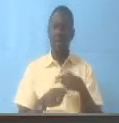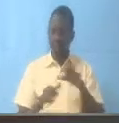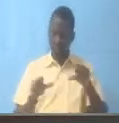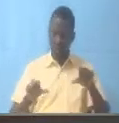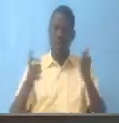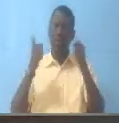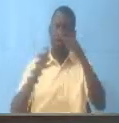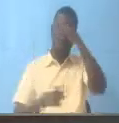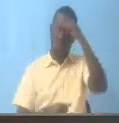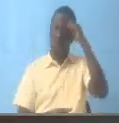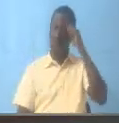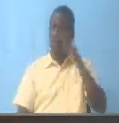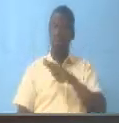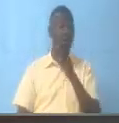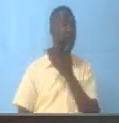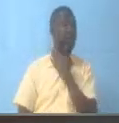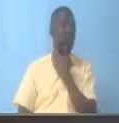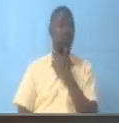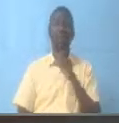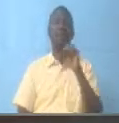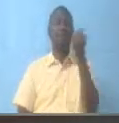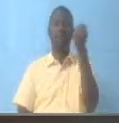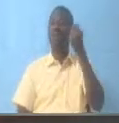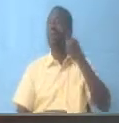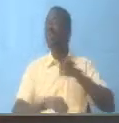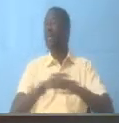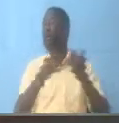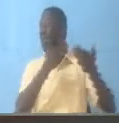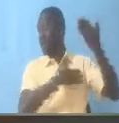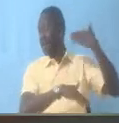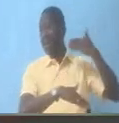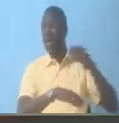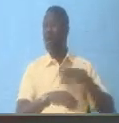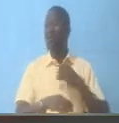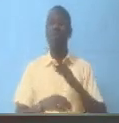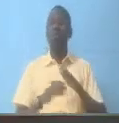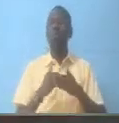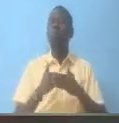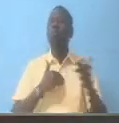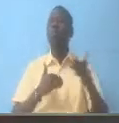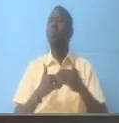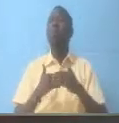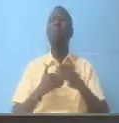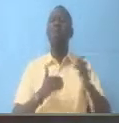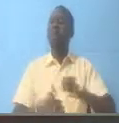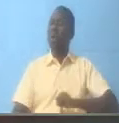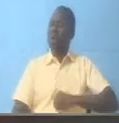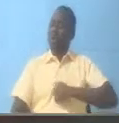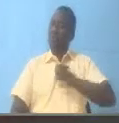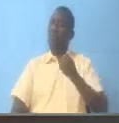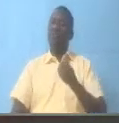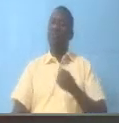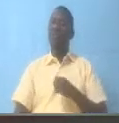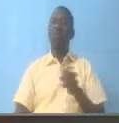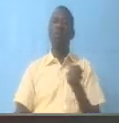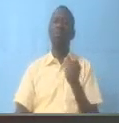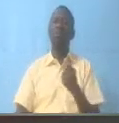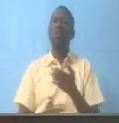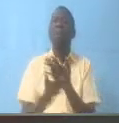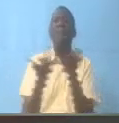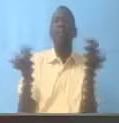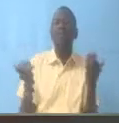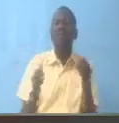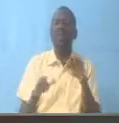easy. It was a difficult time, and a lot of emotion, because a lot of children were involved. People